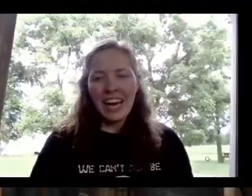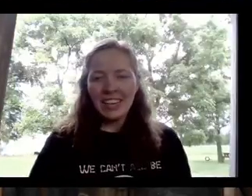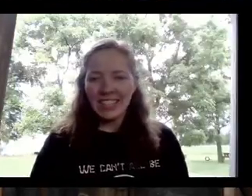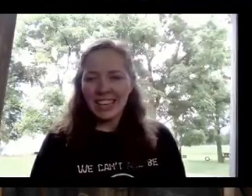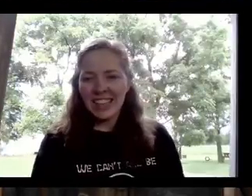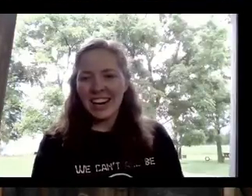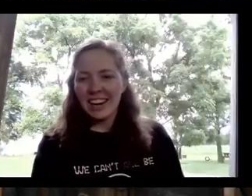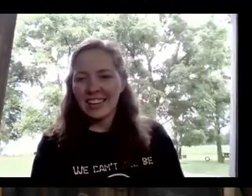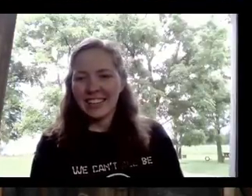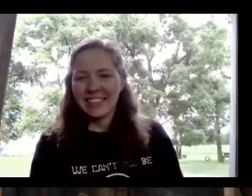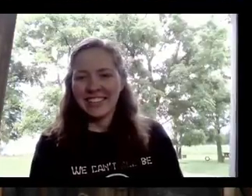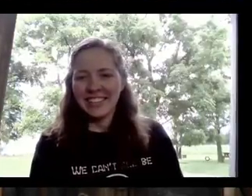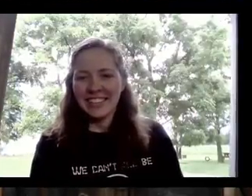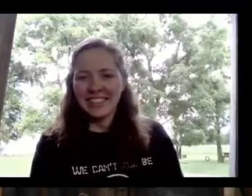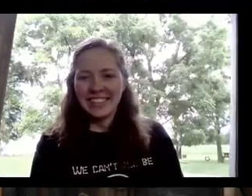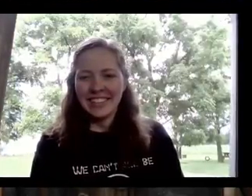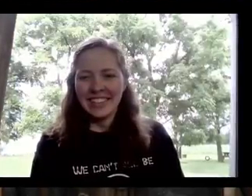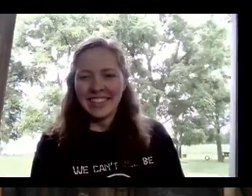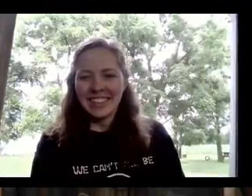$75 in gas to get there.